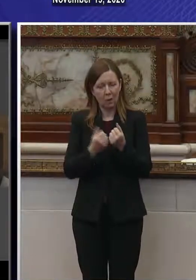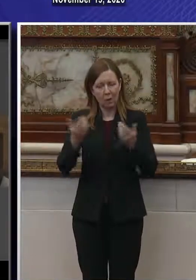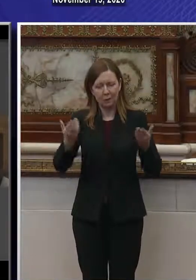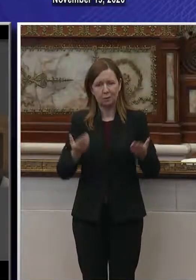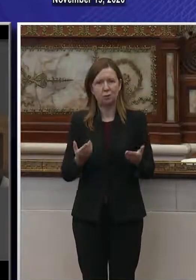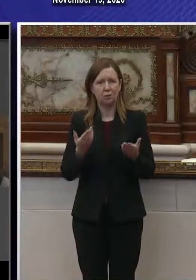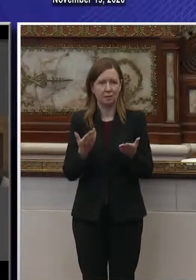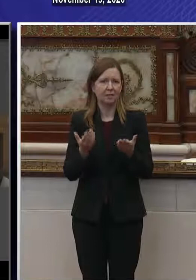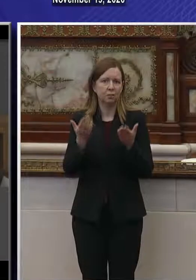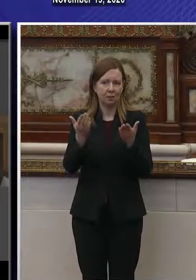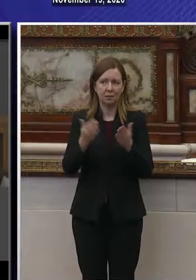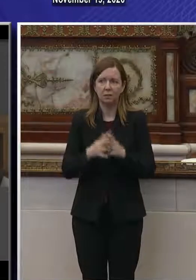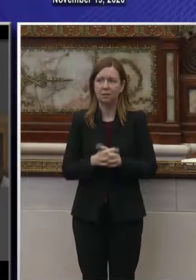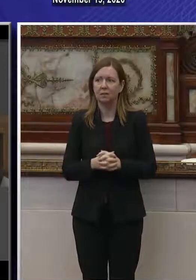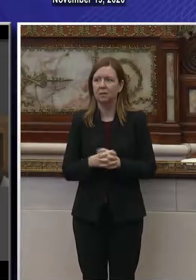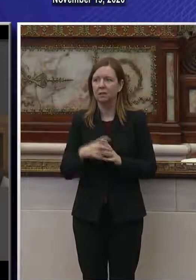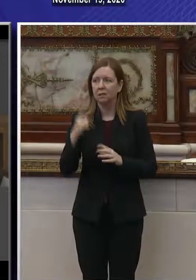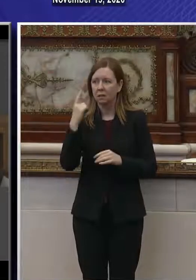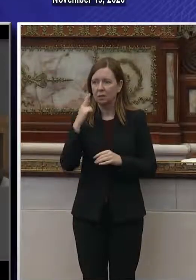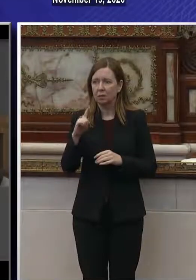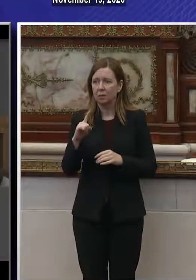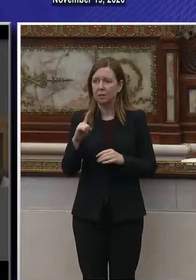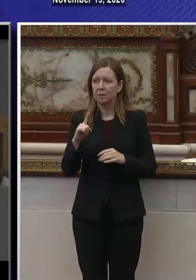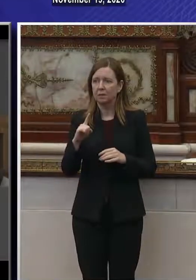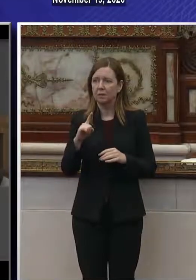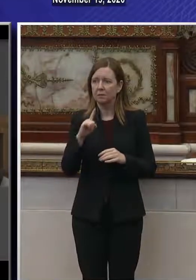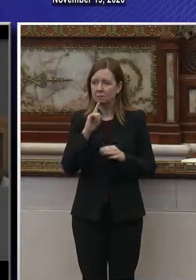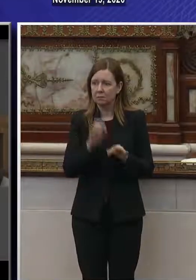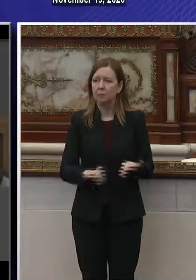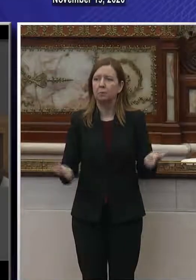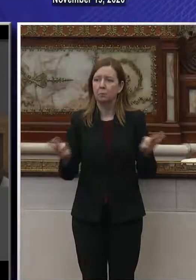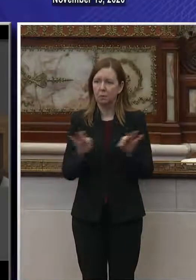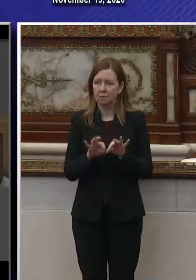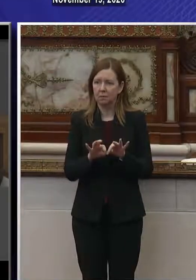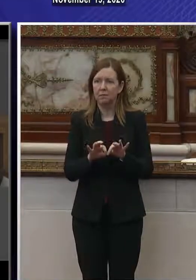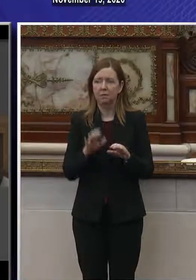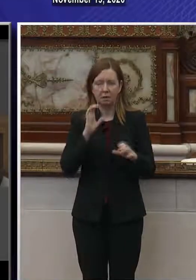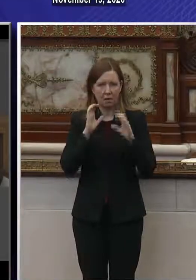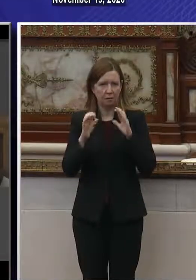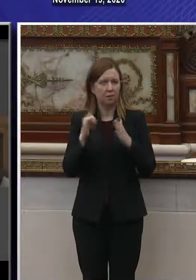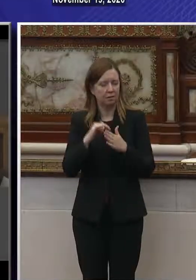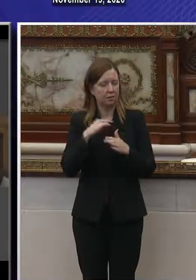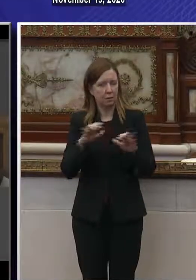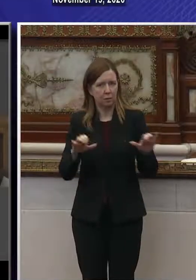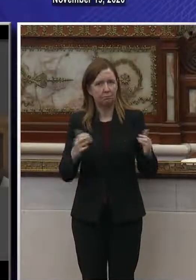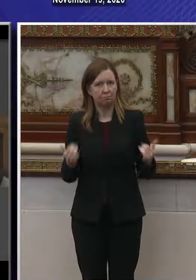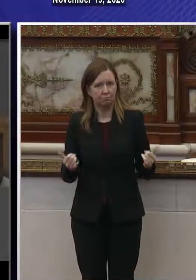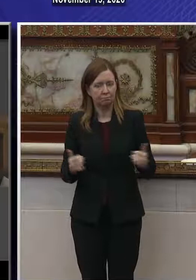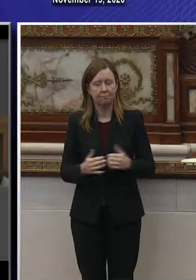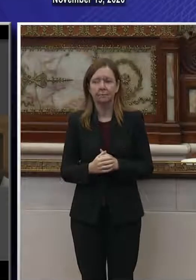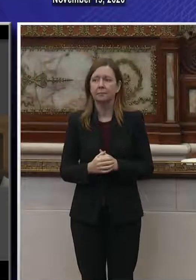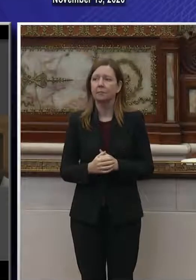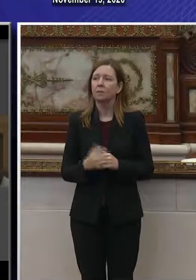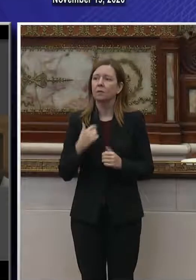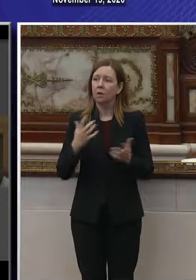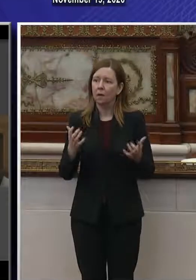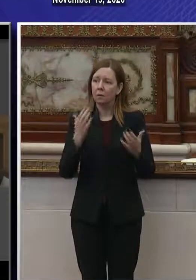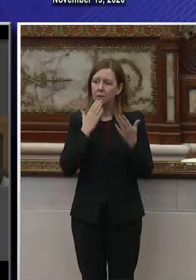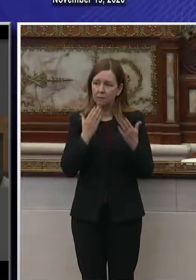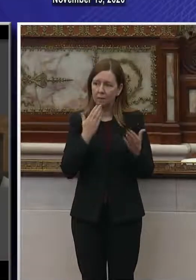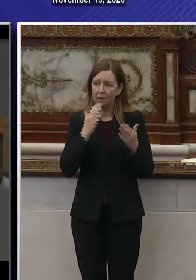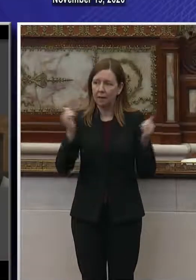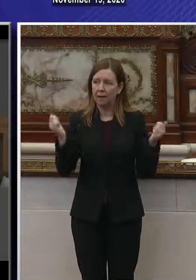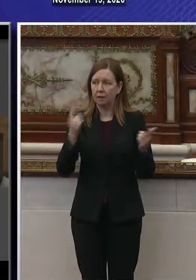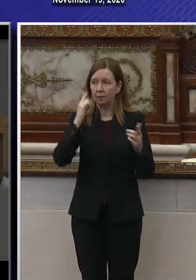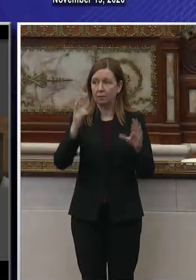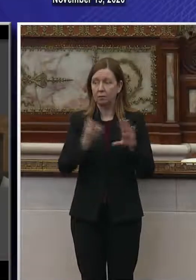this resolution for this extremely important conversation that we're about to have here today. So I want to thank everybody